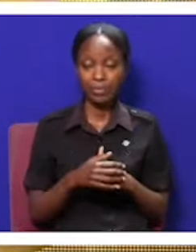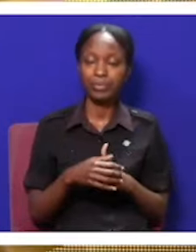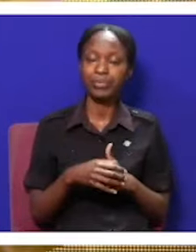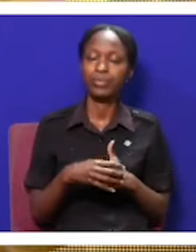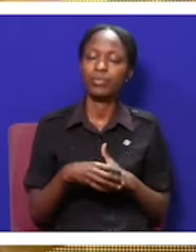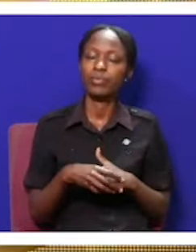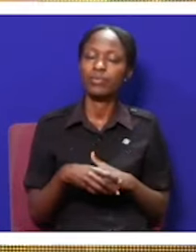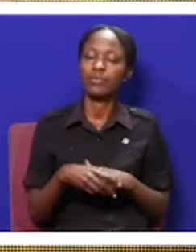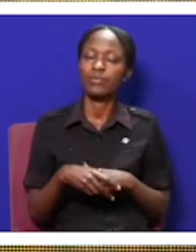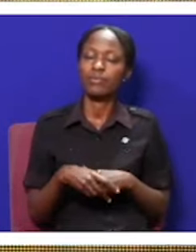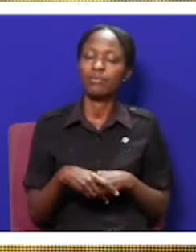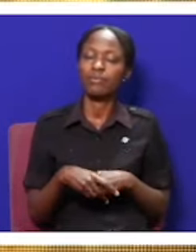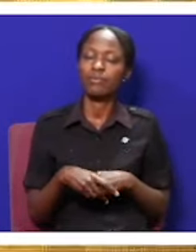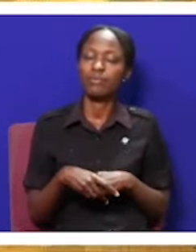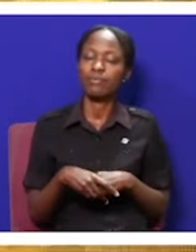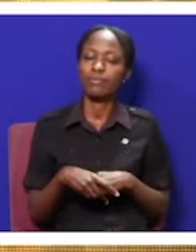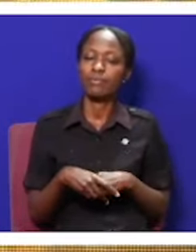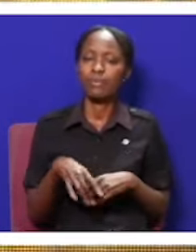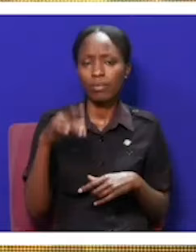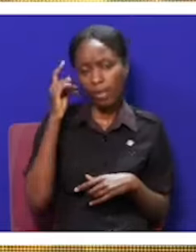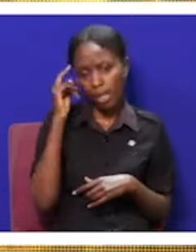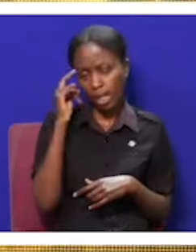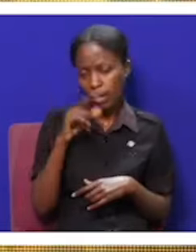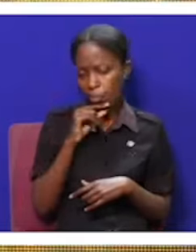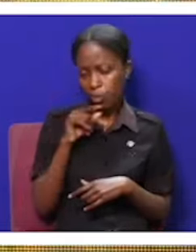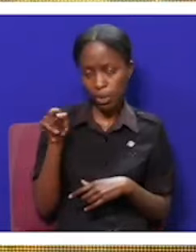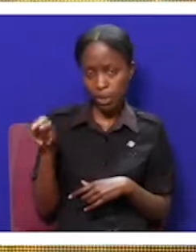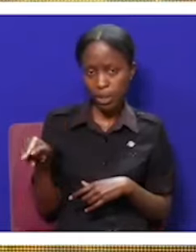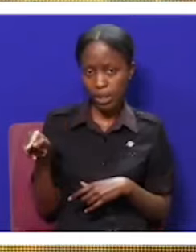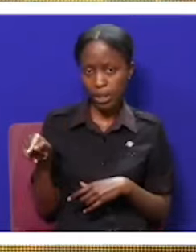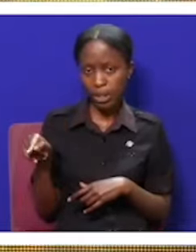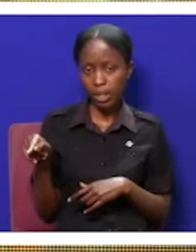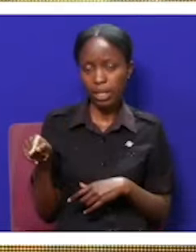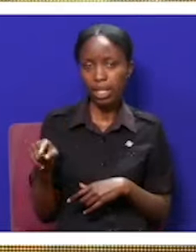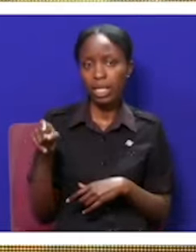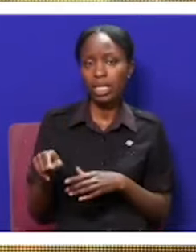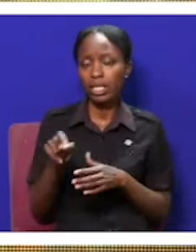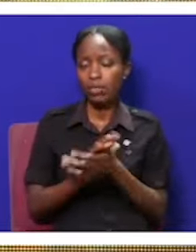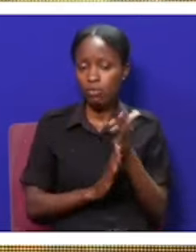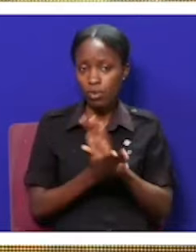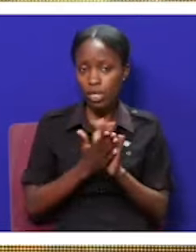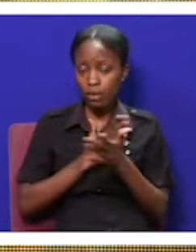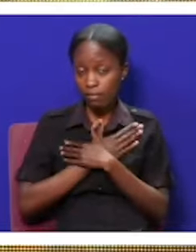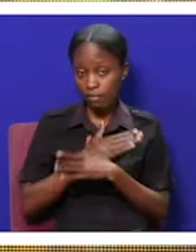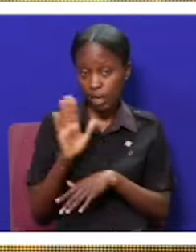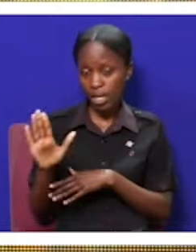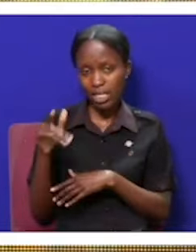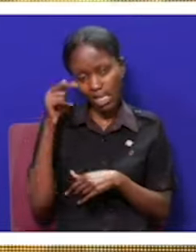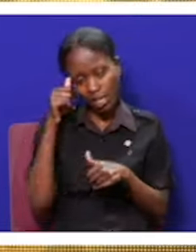guys, do you think Jeremy needed to forgive them? Remember, he was really hurt.